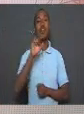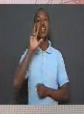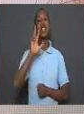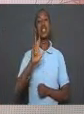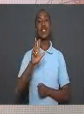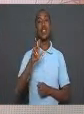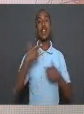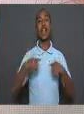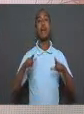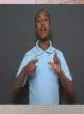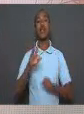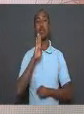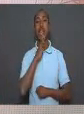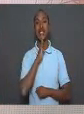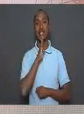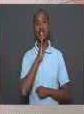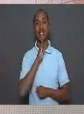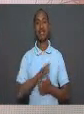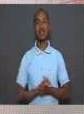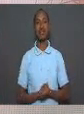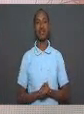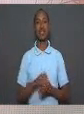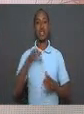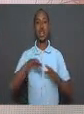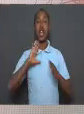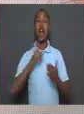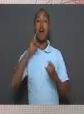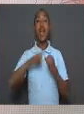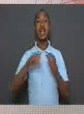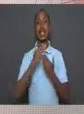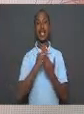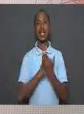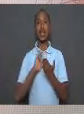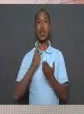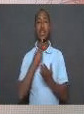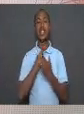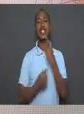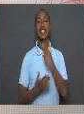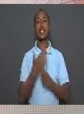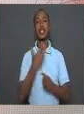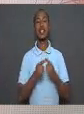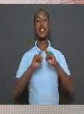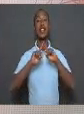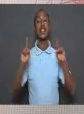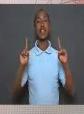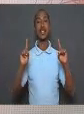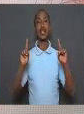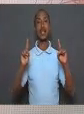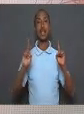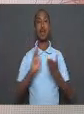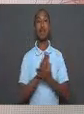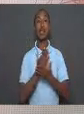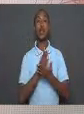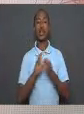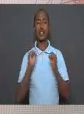3 laboratory bases. In our last lesson, we discussed the differences